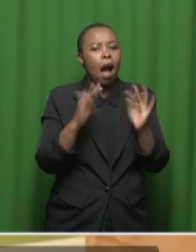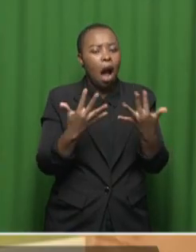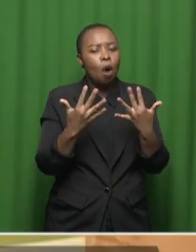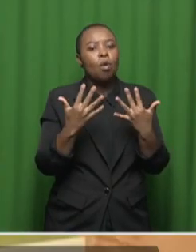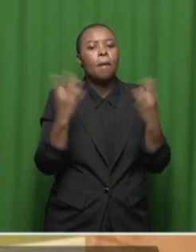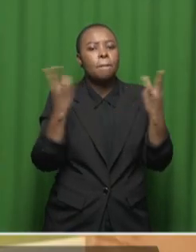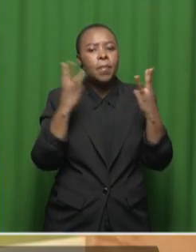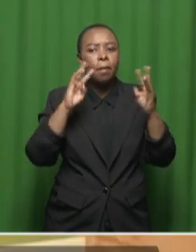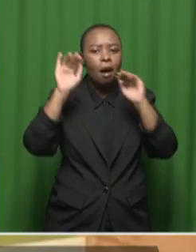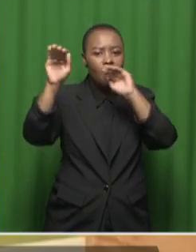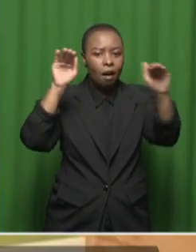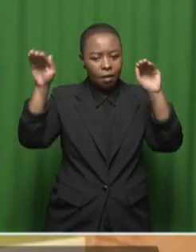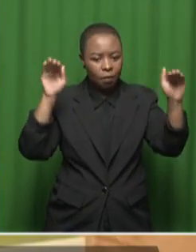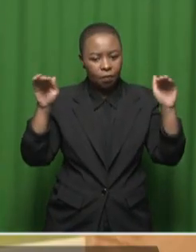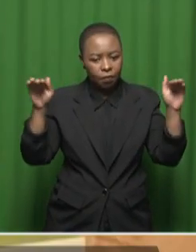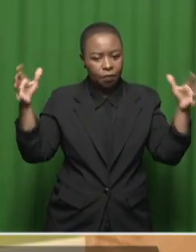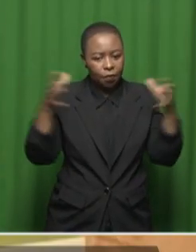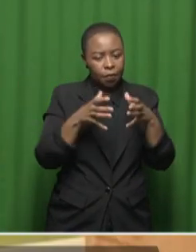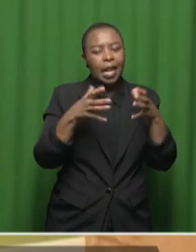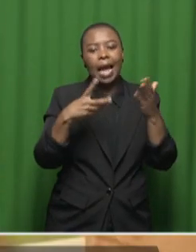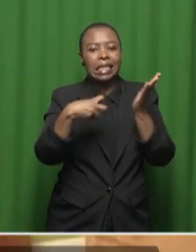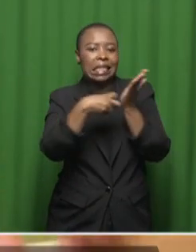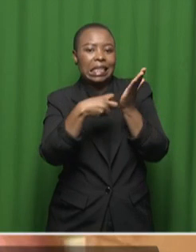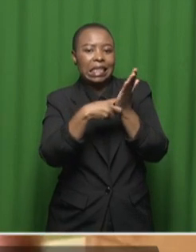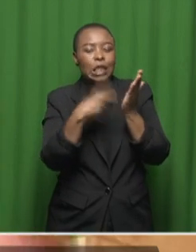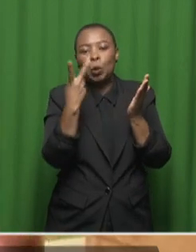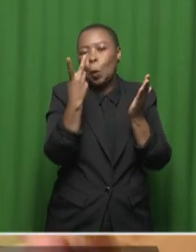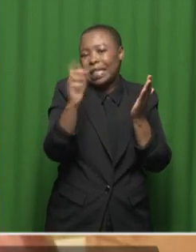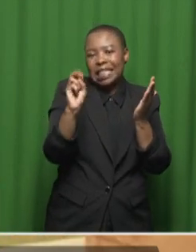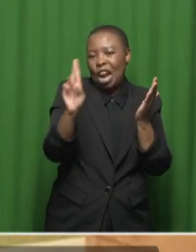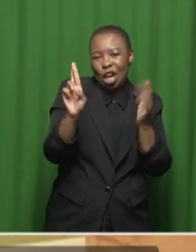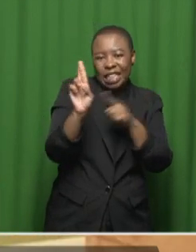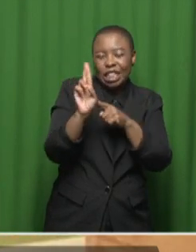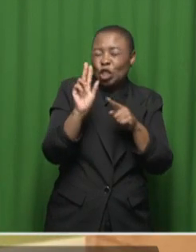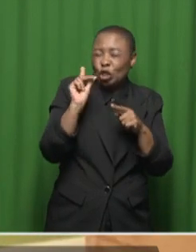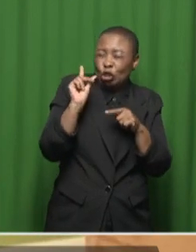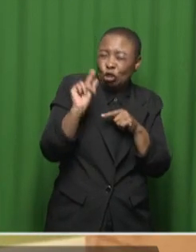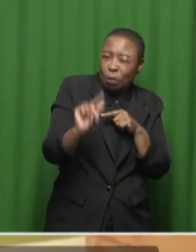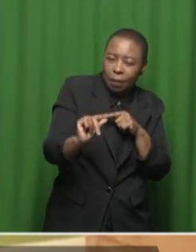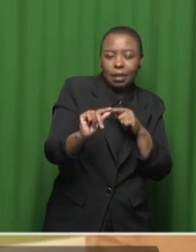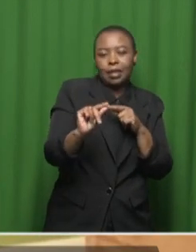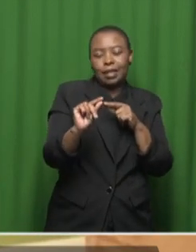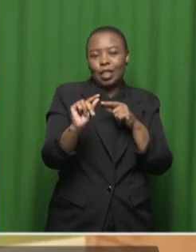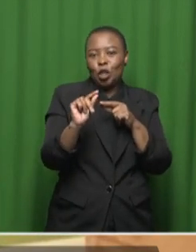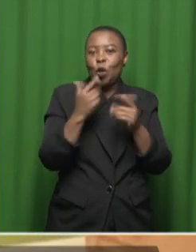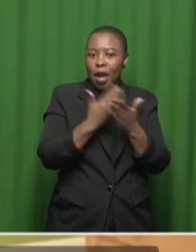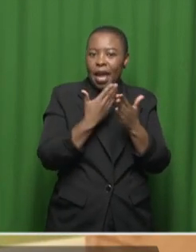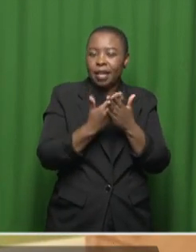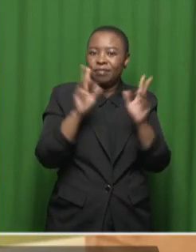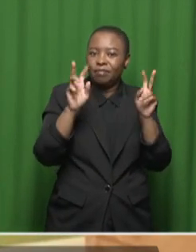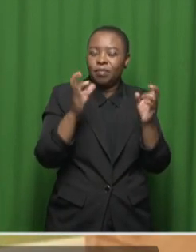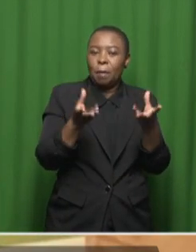masses out there? So starting with the ticket prices at 20 Rand, simple 20 Rand, the most cheapest price that you can ever get when it comes to the